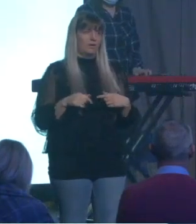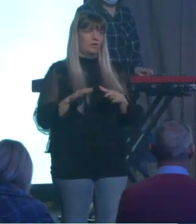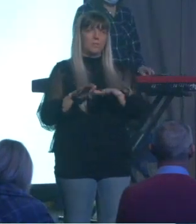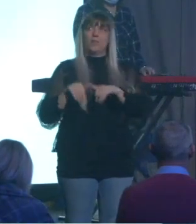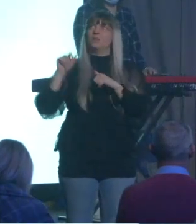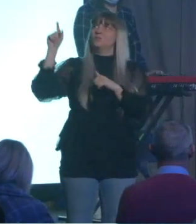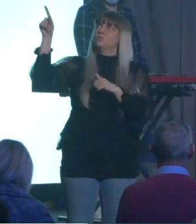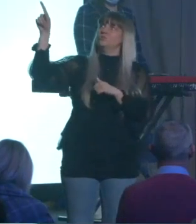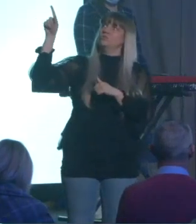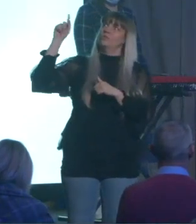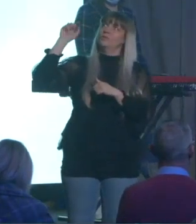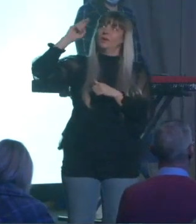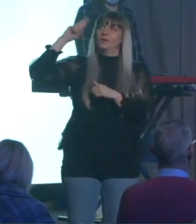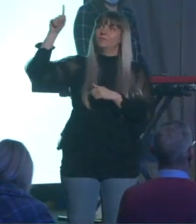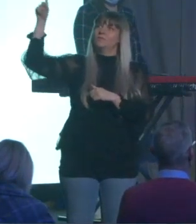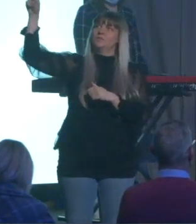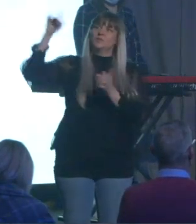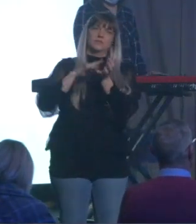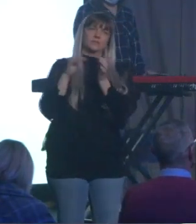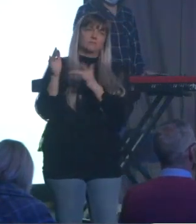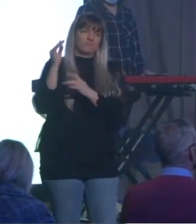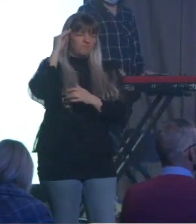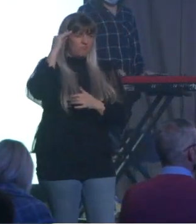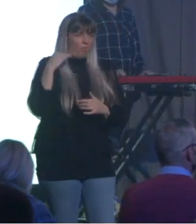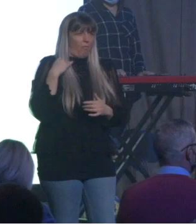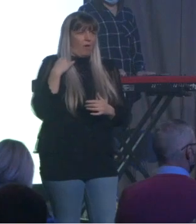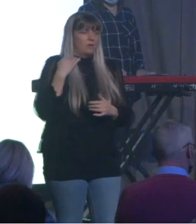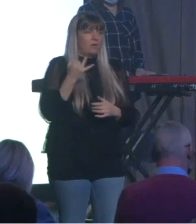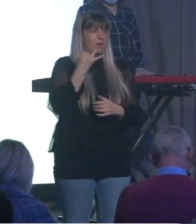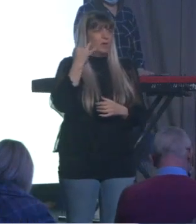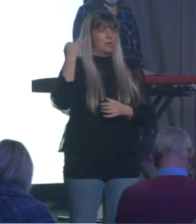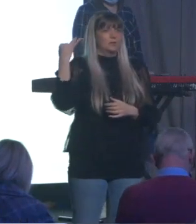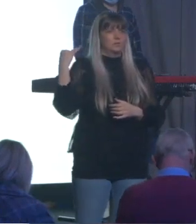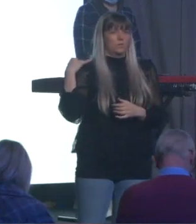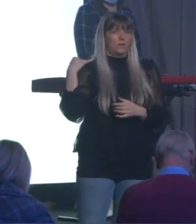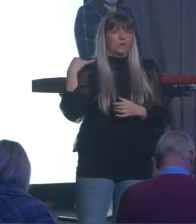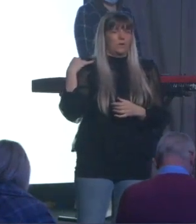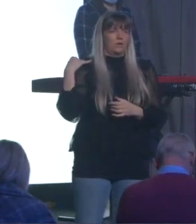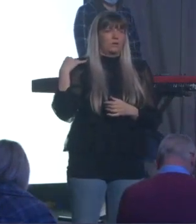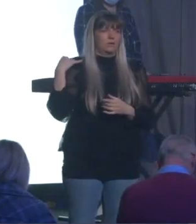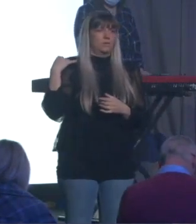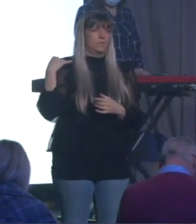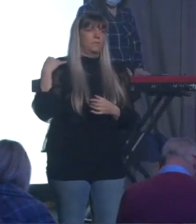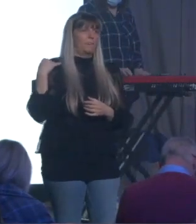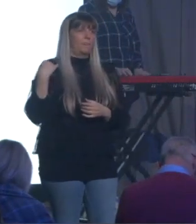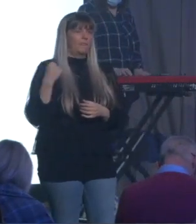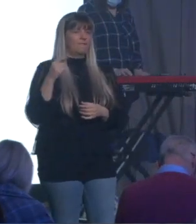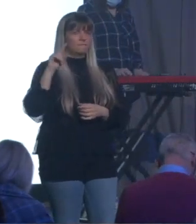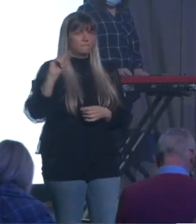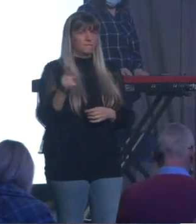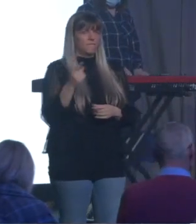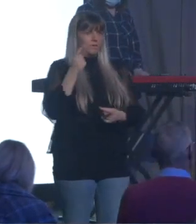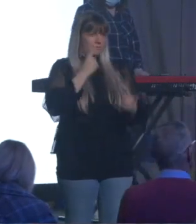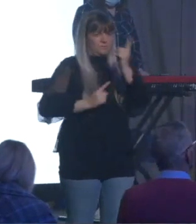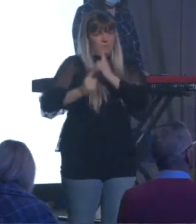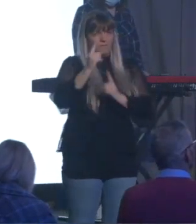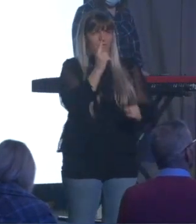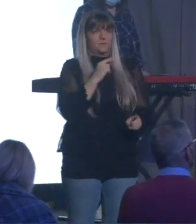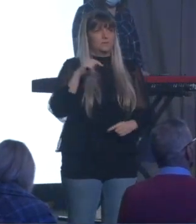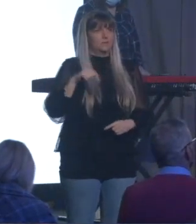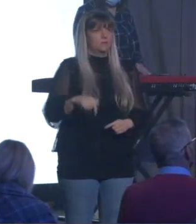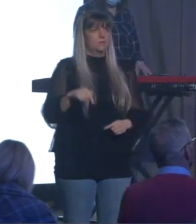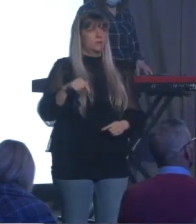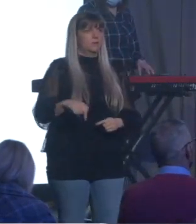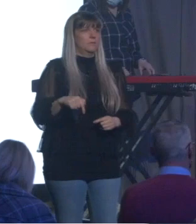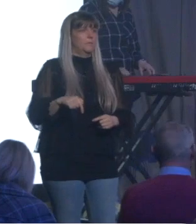You know, I was reminded that last week we had, in a sense, we dedicated this building. Last week we had our first service here, and Solomon